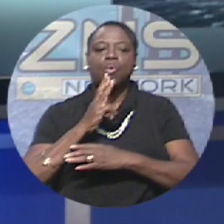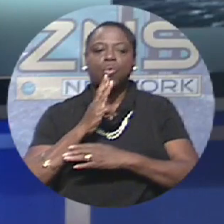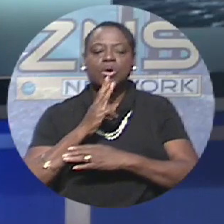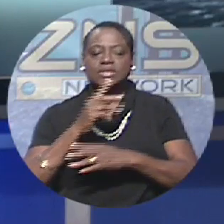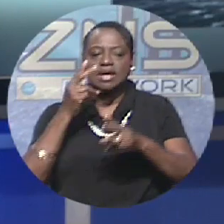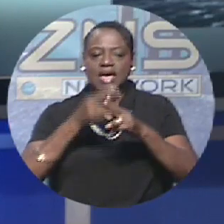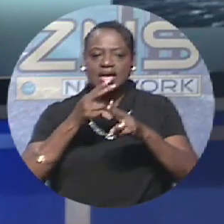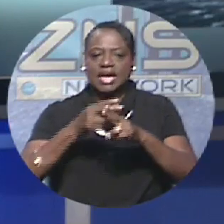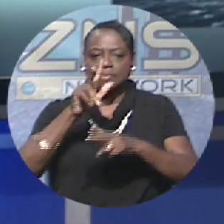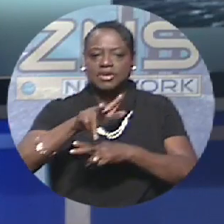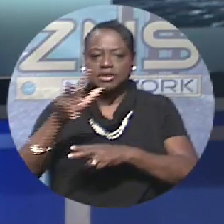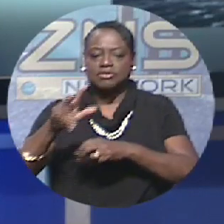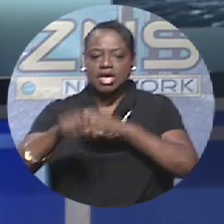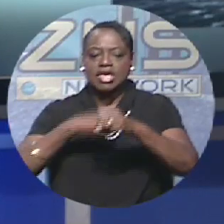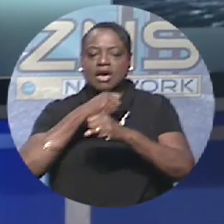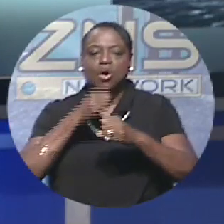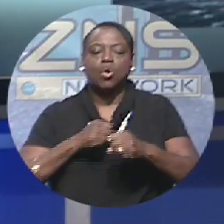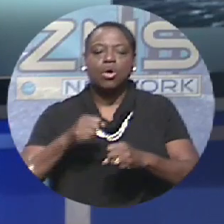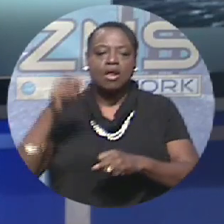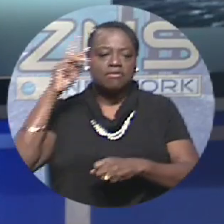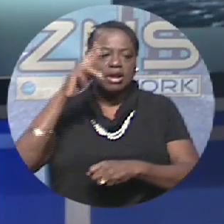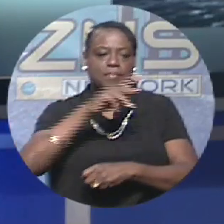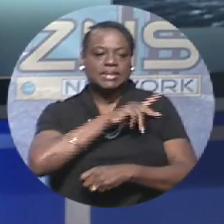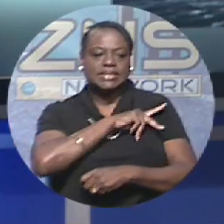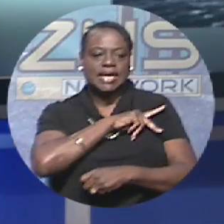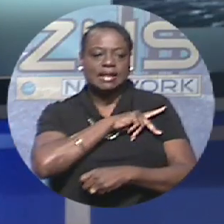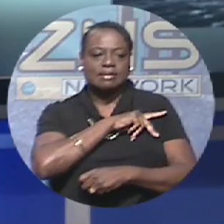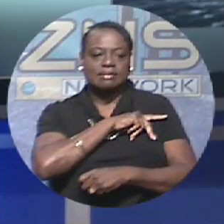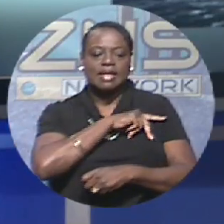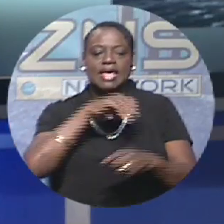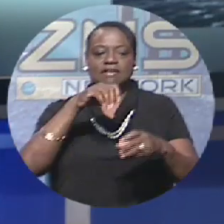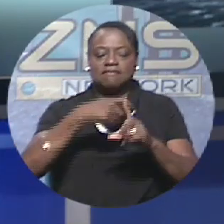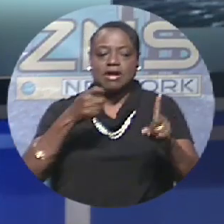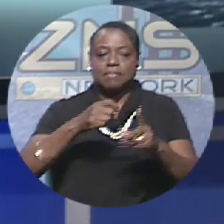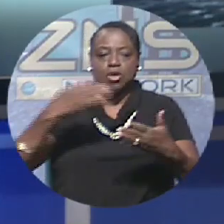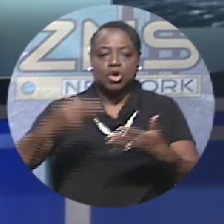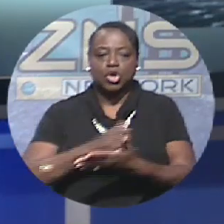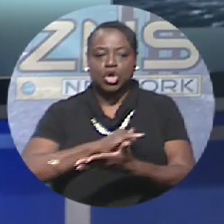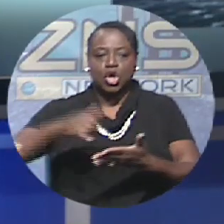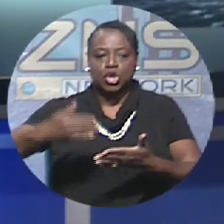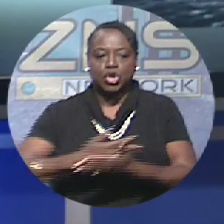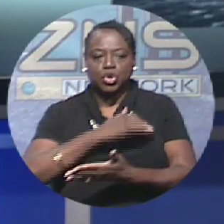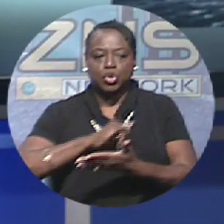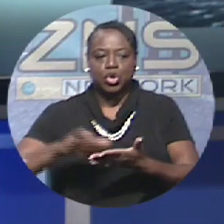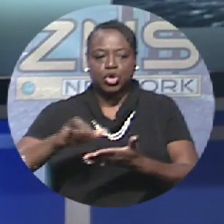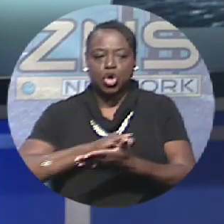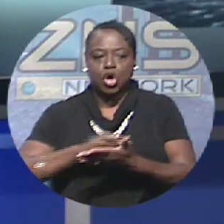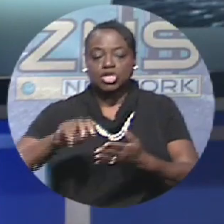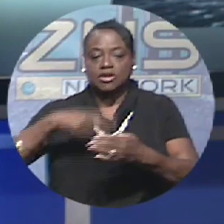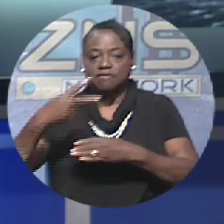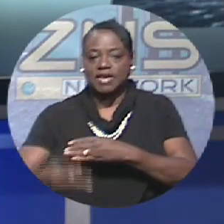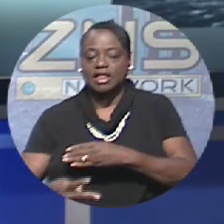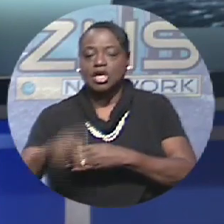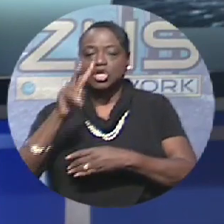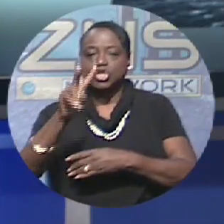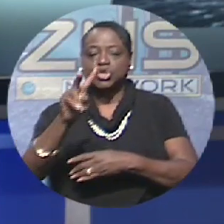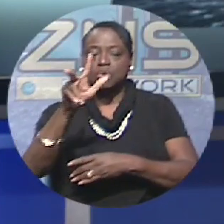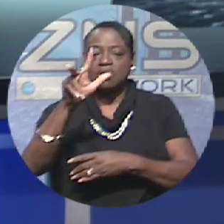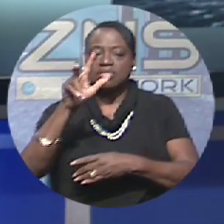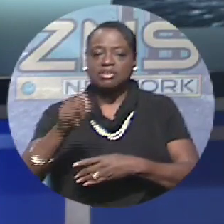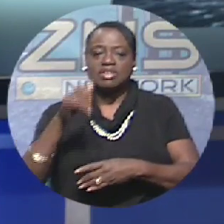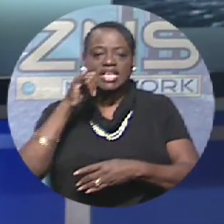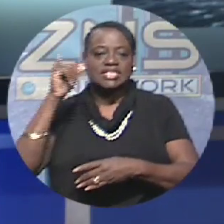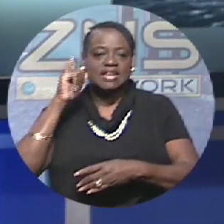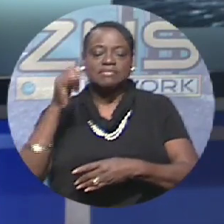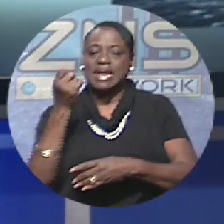as 32-year-old Rena Patel of New York. She was seen falling overboard around 2:30 yesterday morning from the 11th deck of